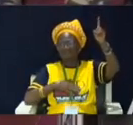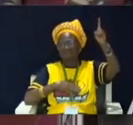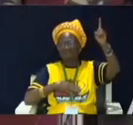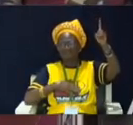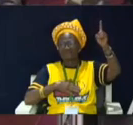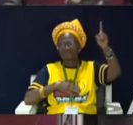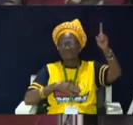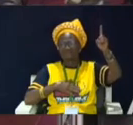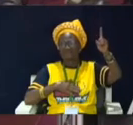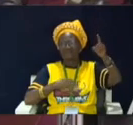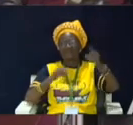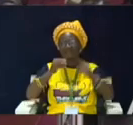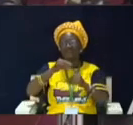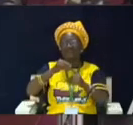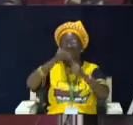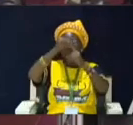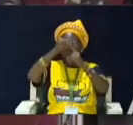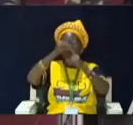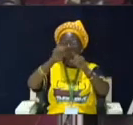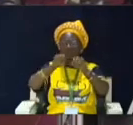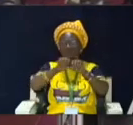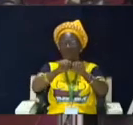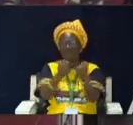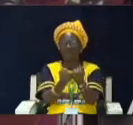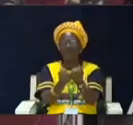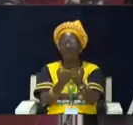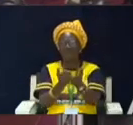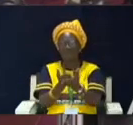unique breakthrough